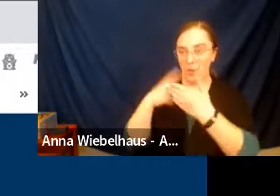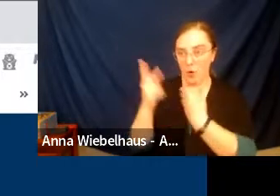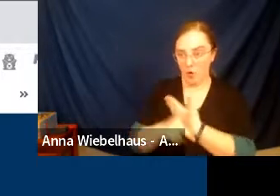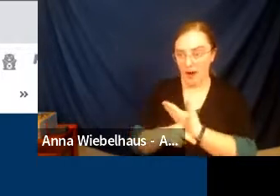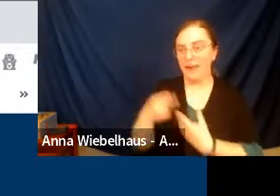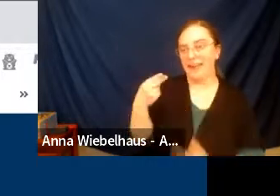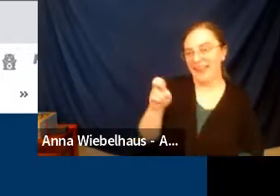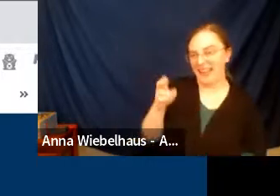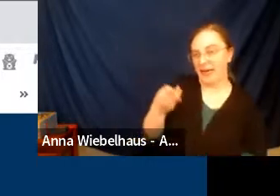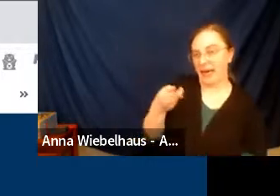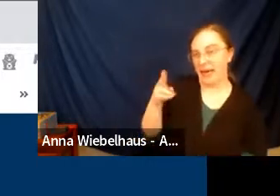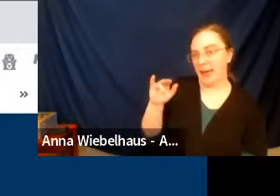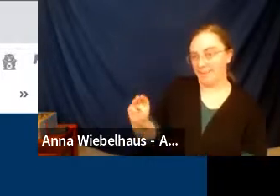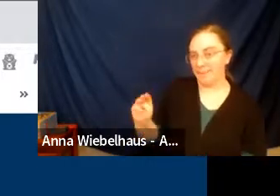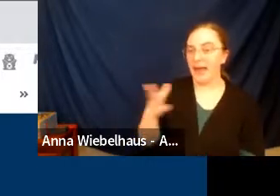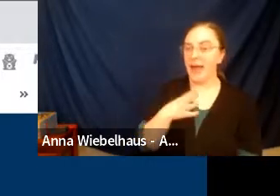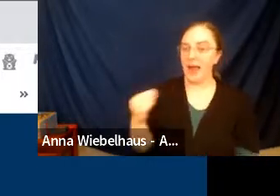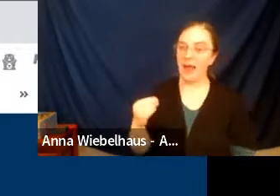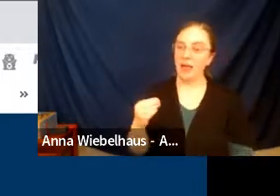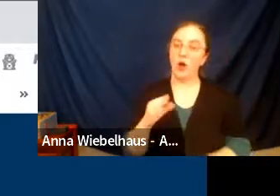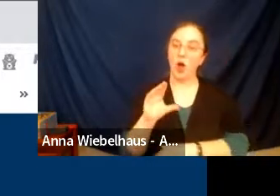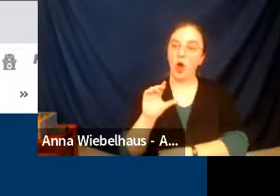Alderwood Early Childhood Center.